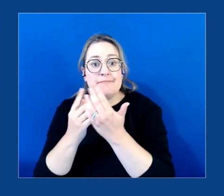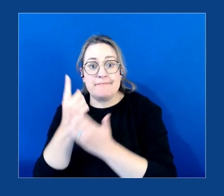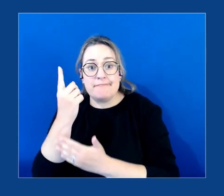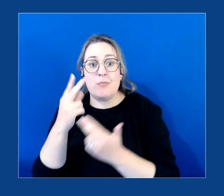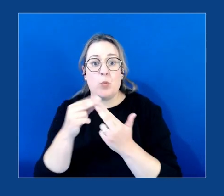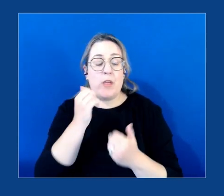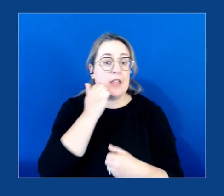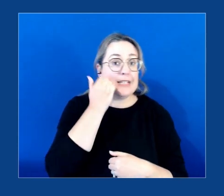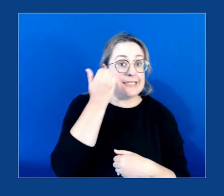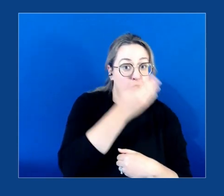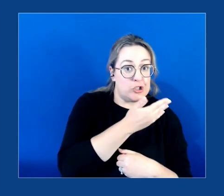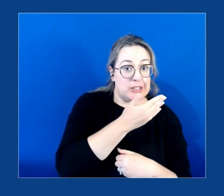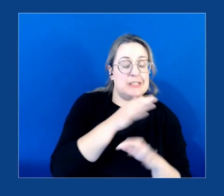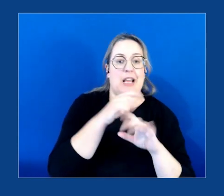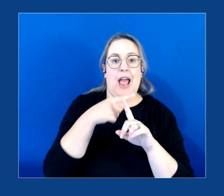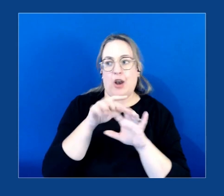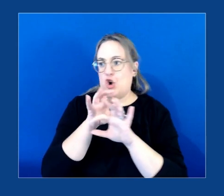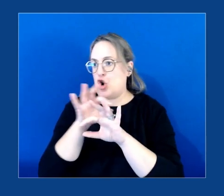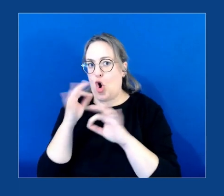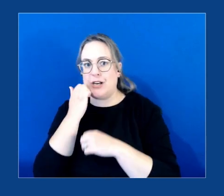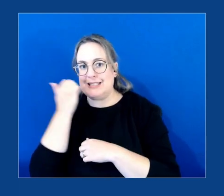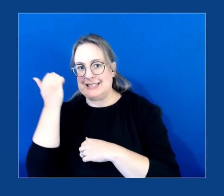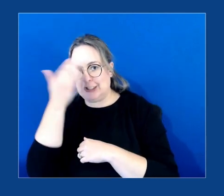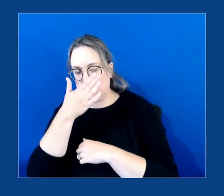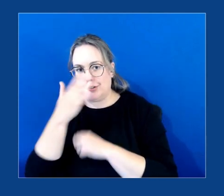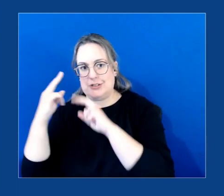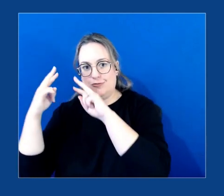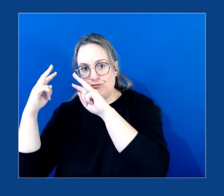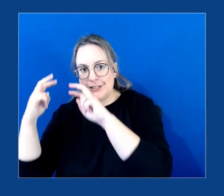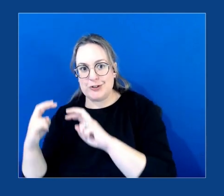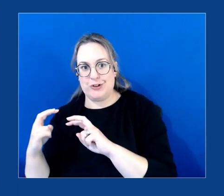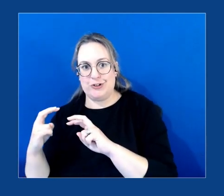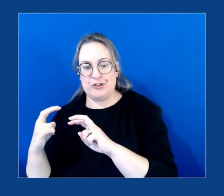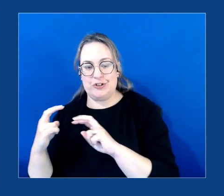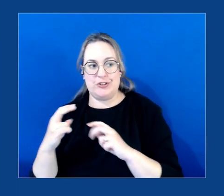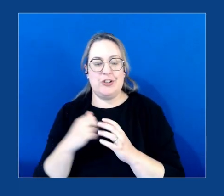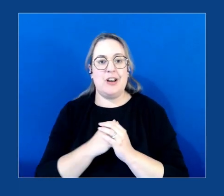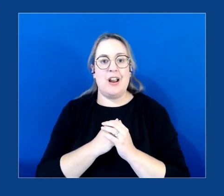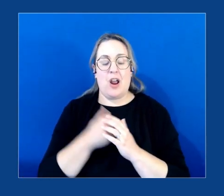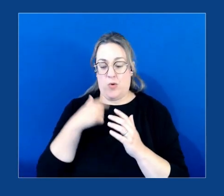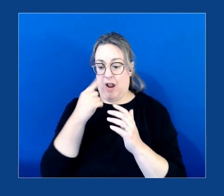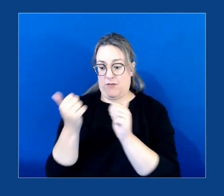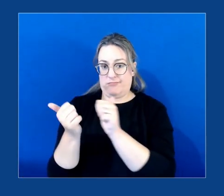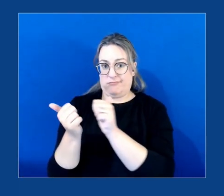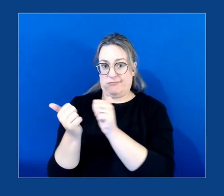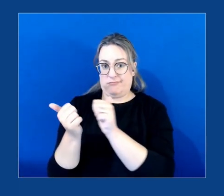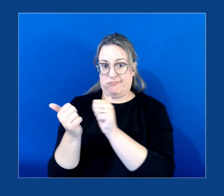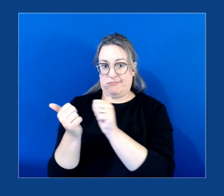non-Indigenous scholars, and between Indigenous and Indigenous scholars, has become the norm.